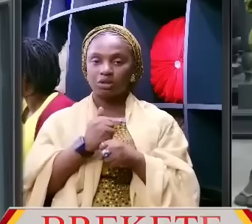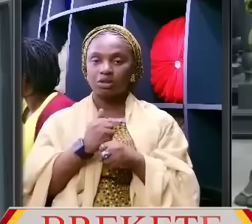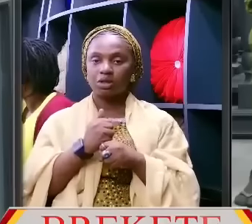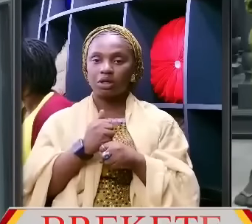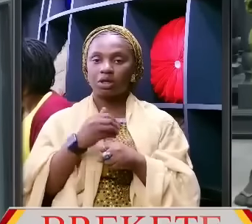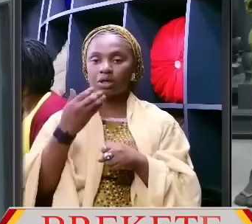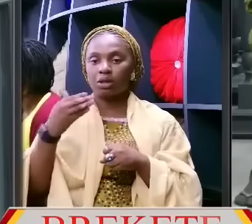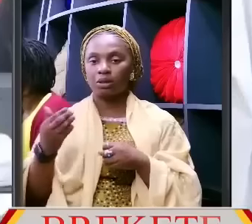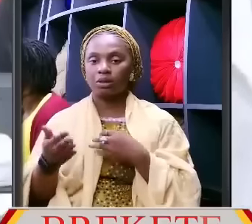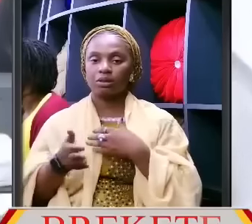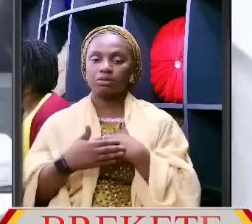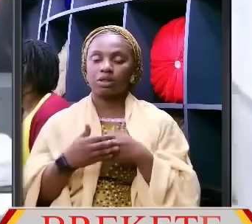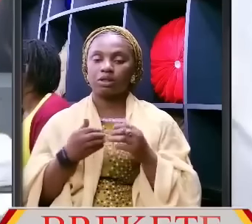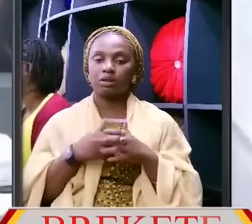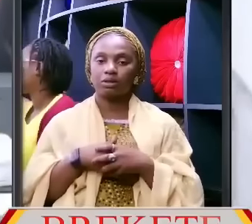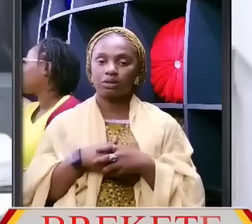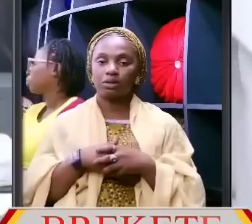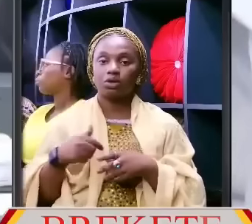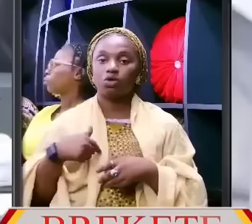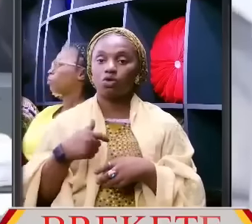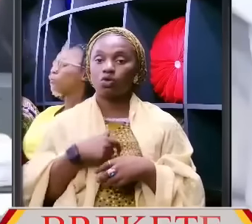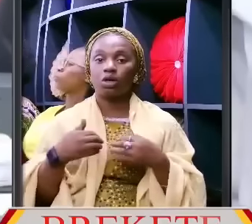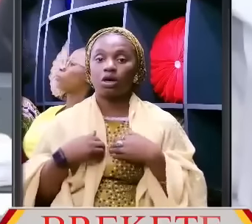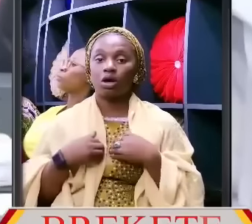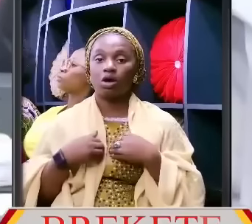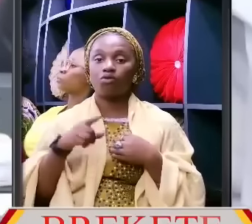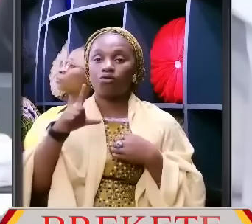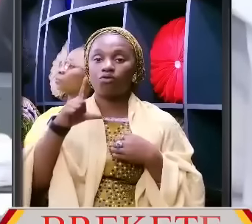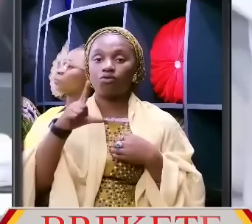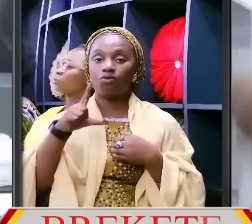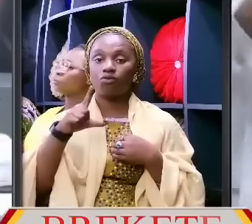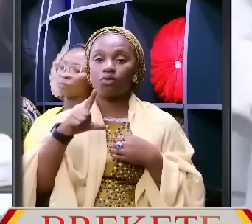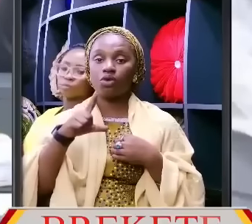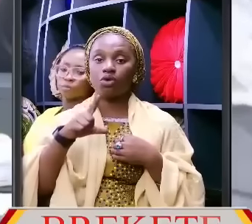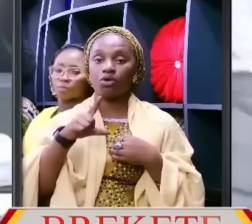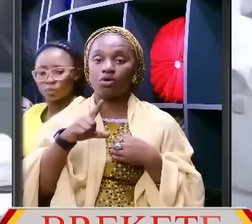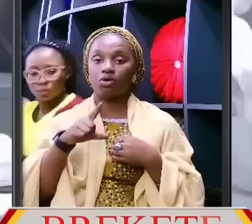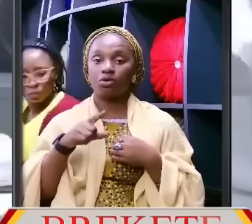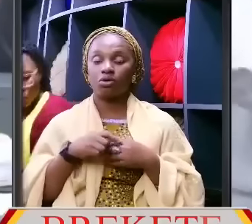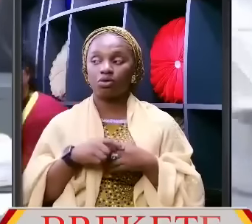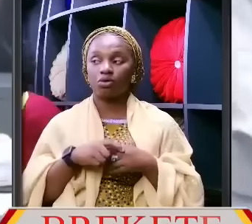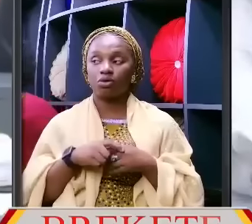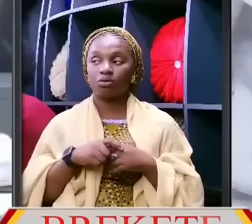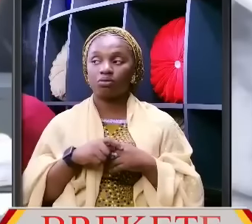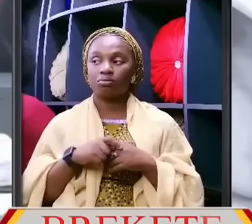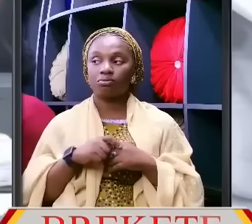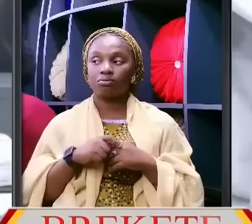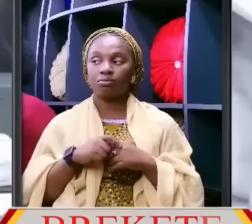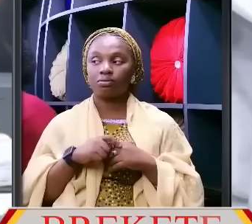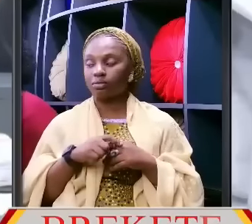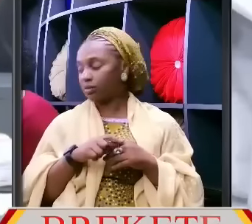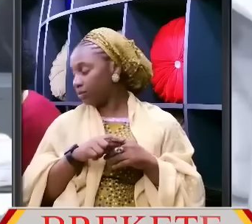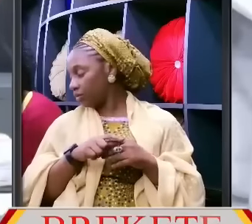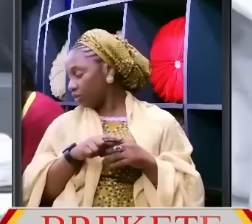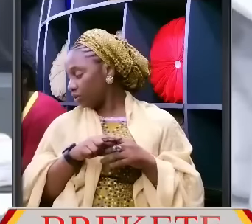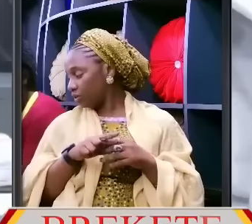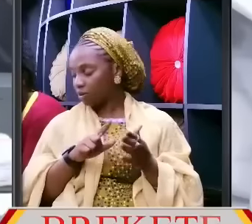We don't need to carry lawyer. We have lawyers. Where they ask us, any case?